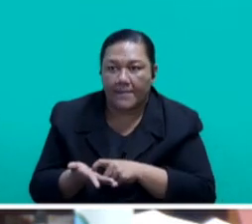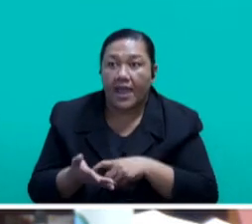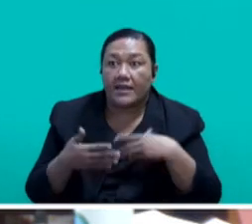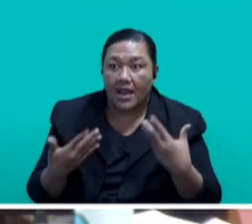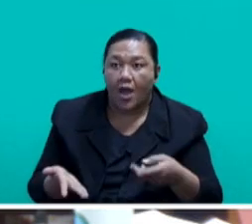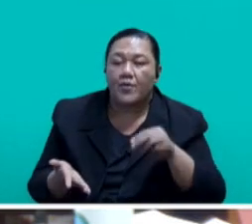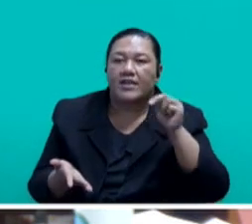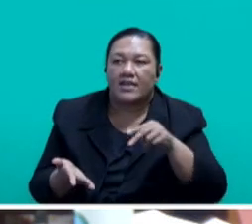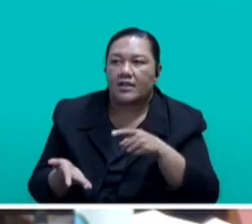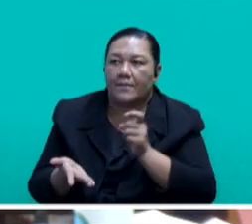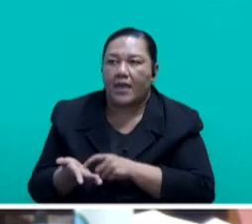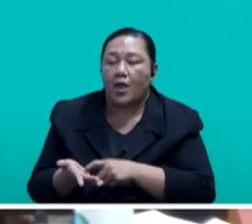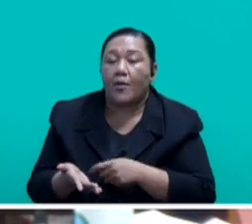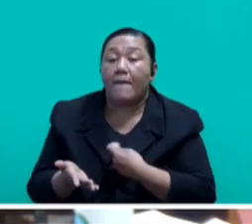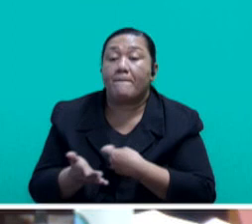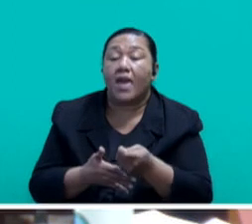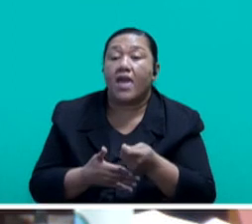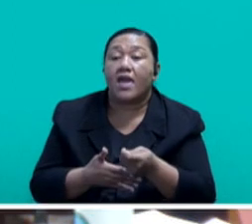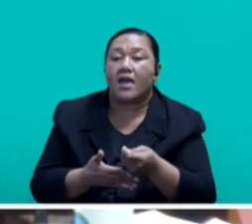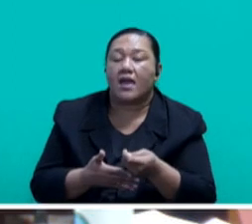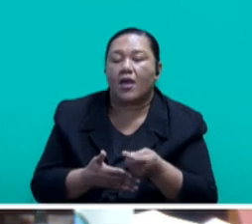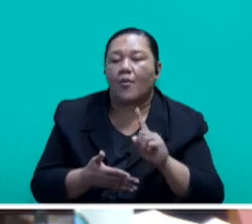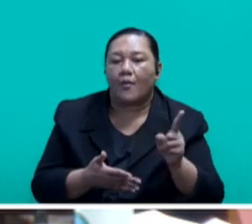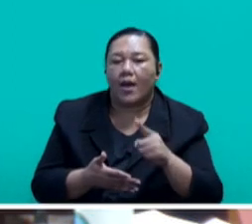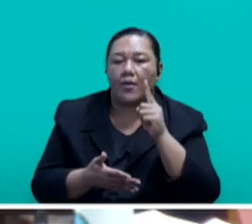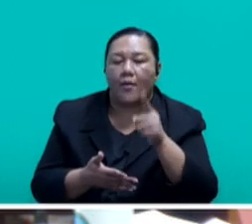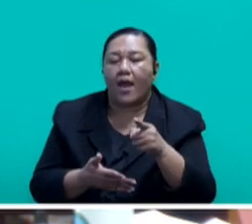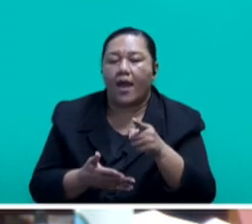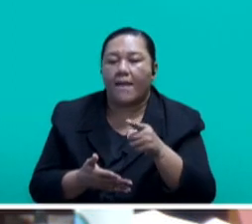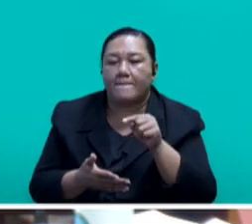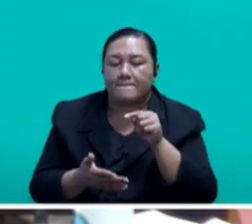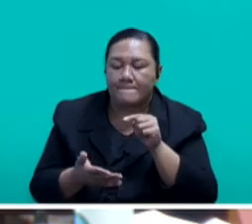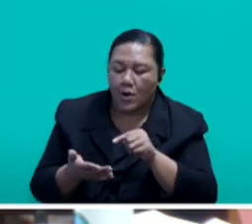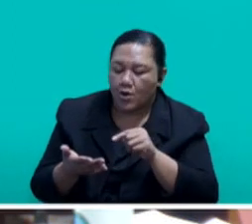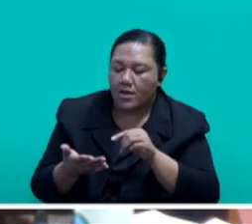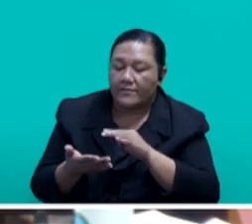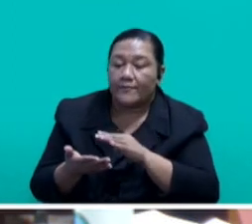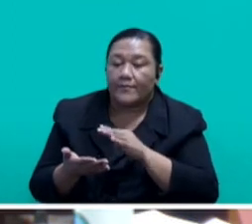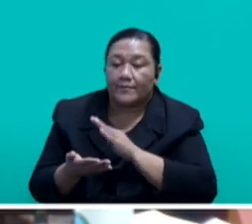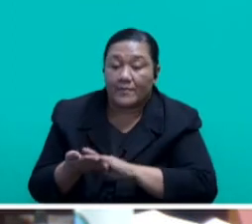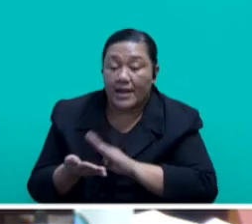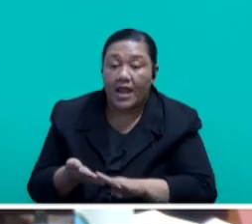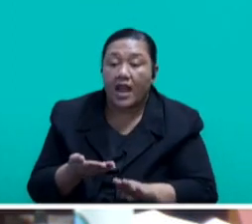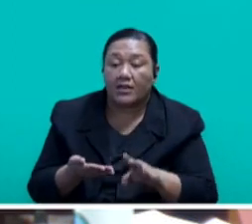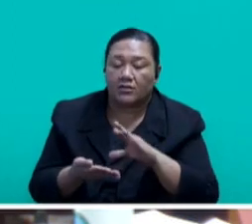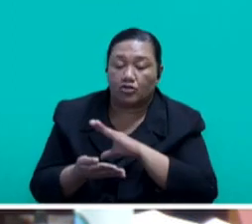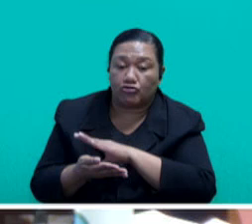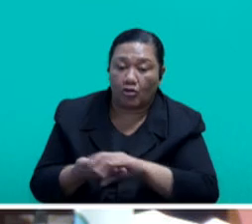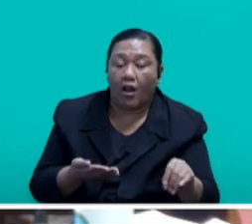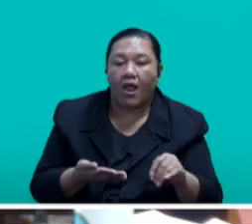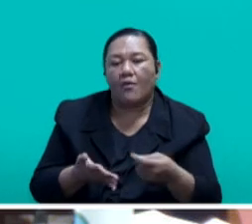paying off $1 billion of Fiji First government debt, even in our first year